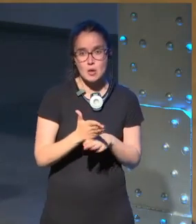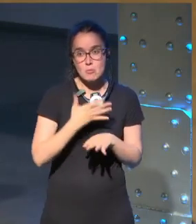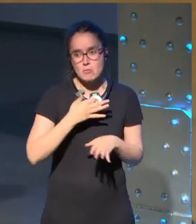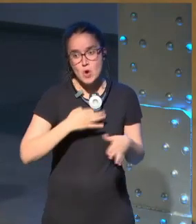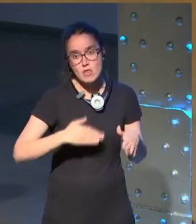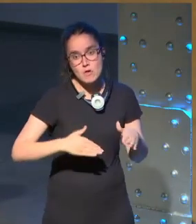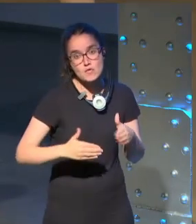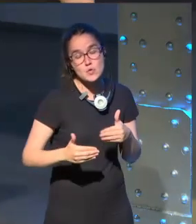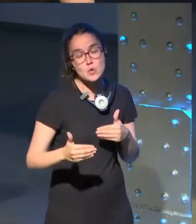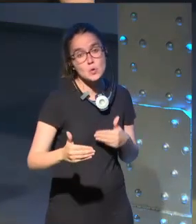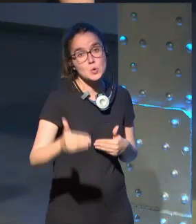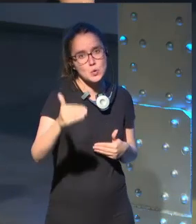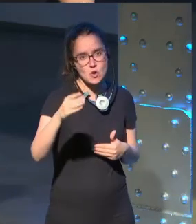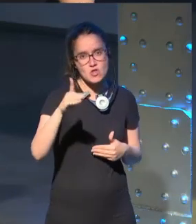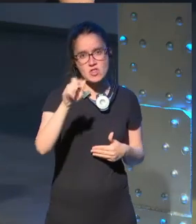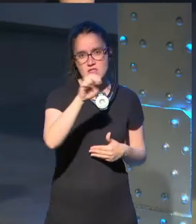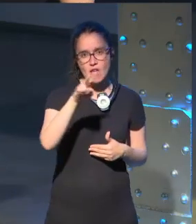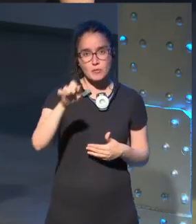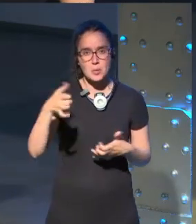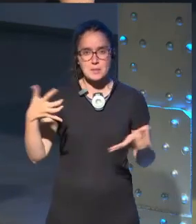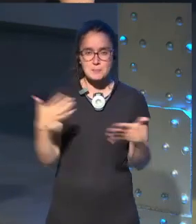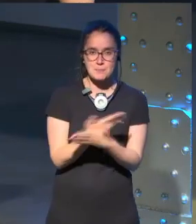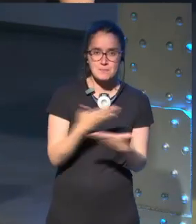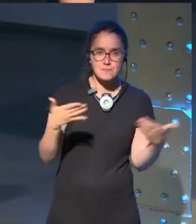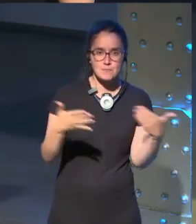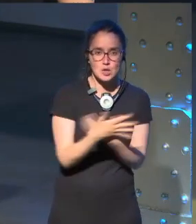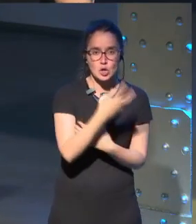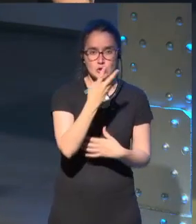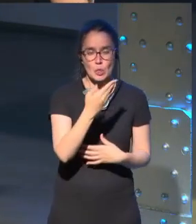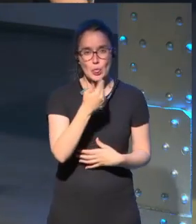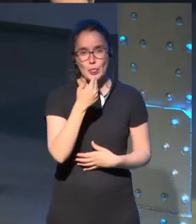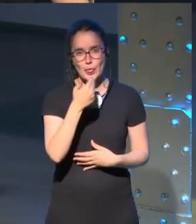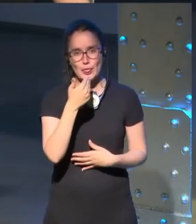David will combine my hobby with his.